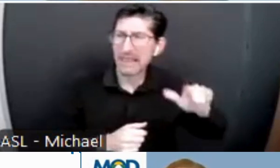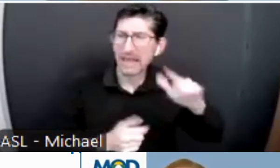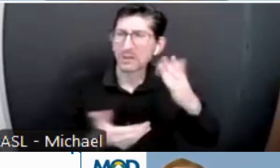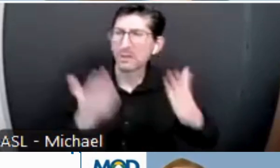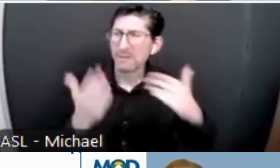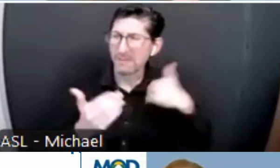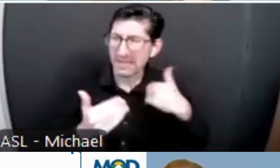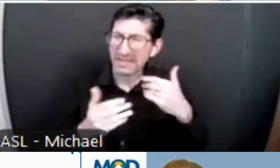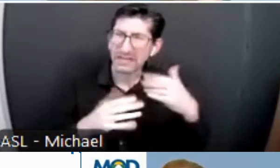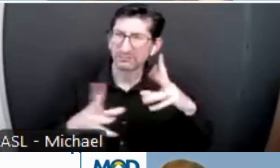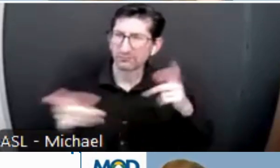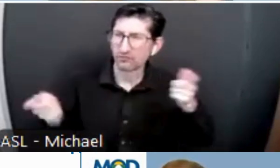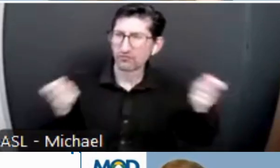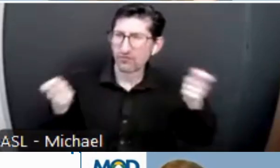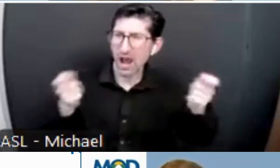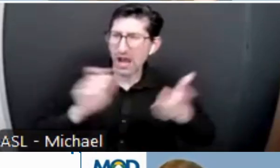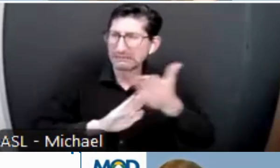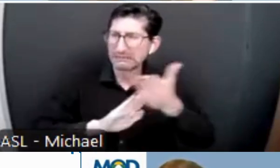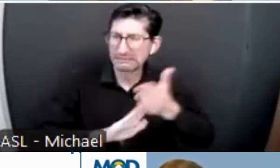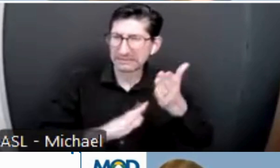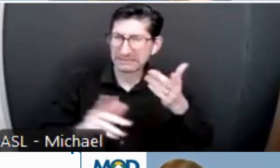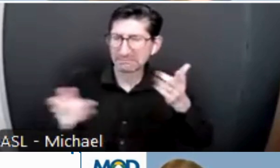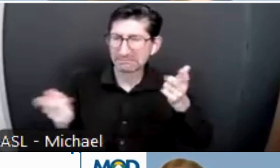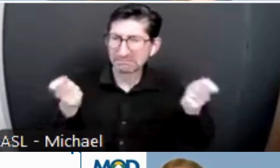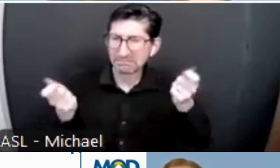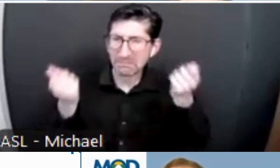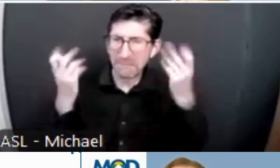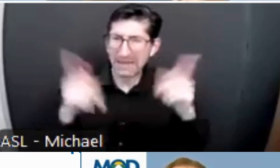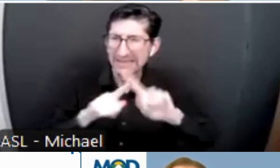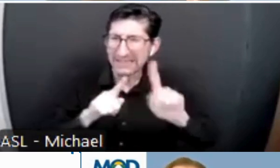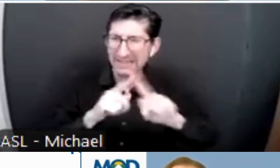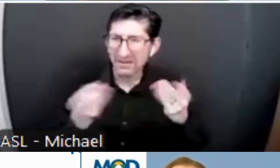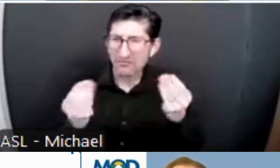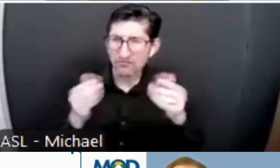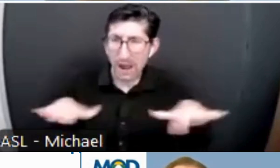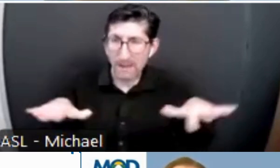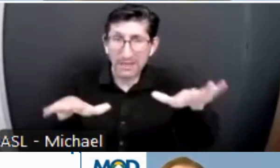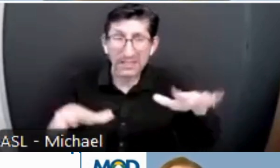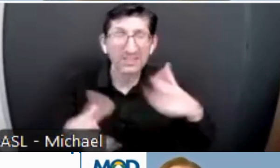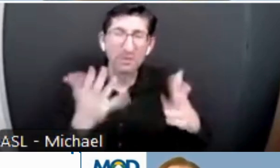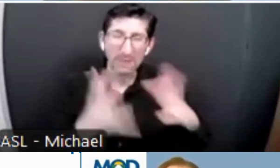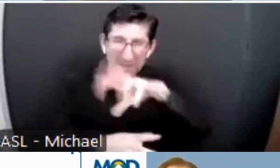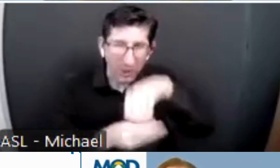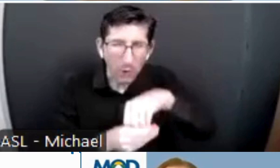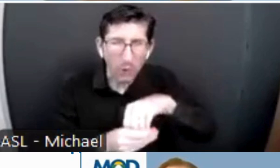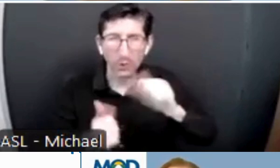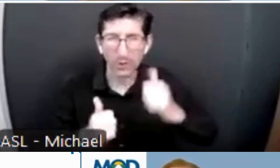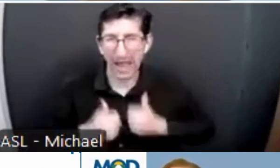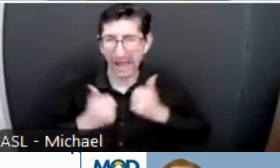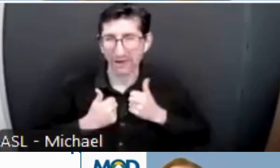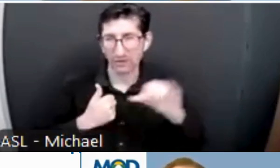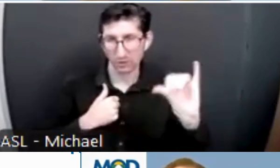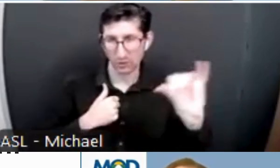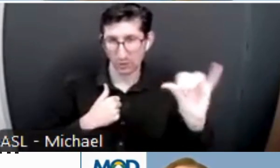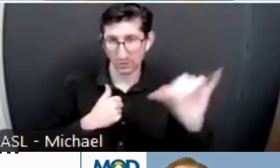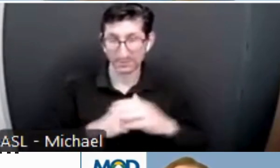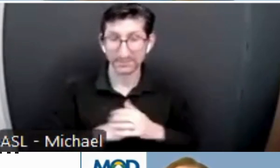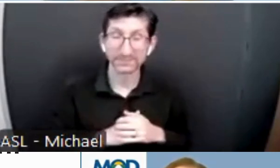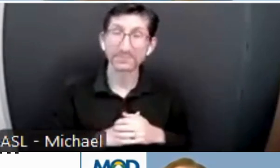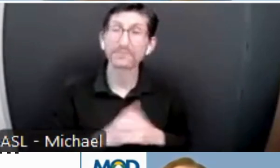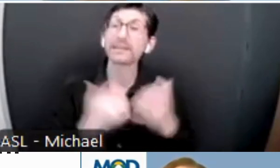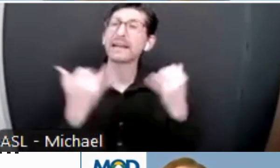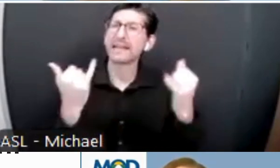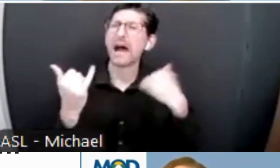in the request, those types of simple things. So let's move on. Now that we've walked through an example together, I wanted to